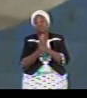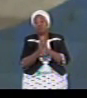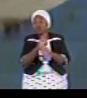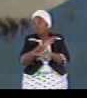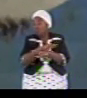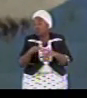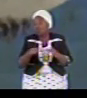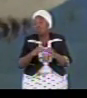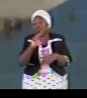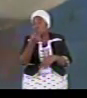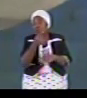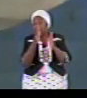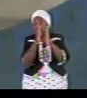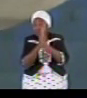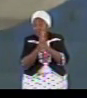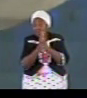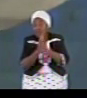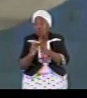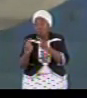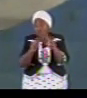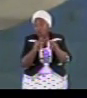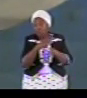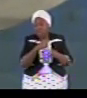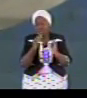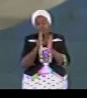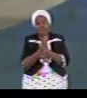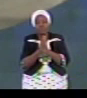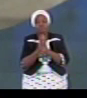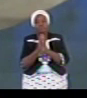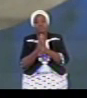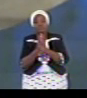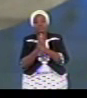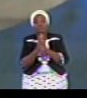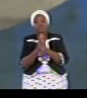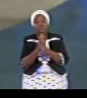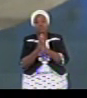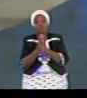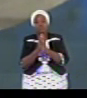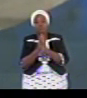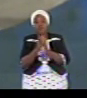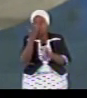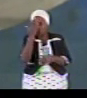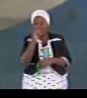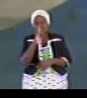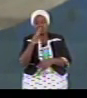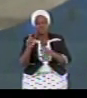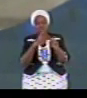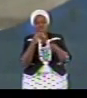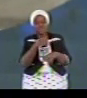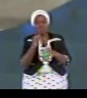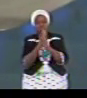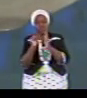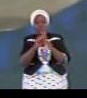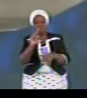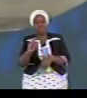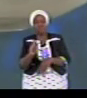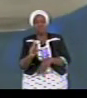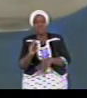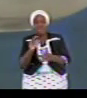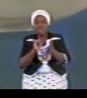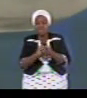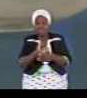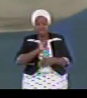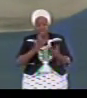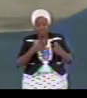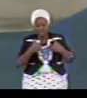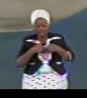only pray, watch and pray. While you're watching and praying, that I might have this and